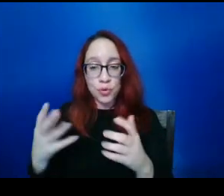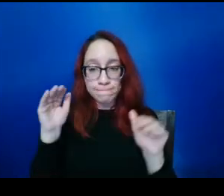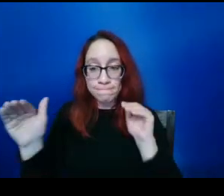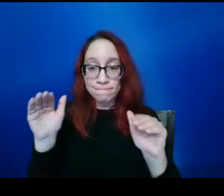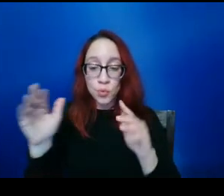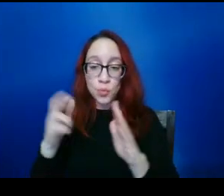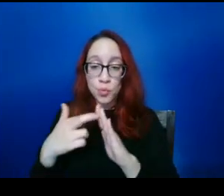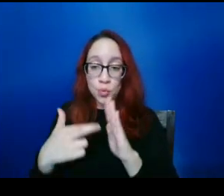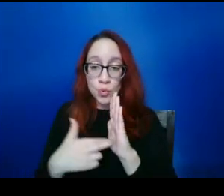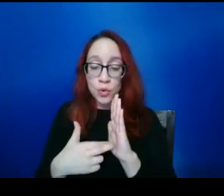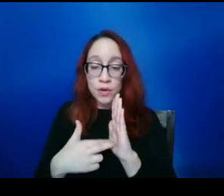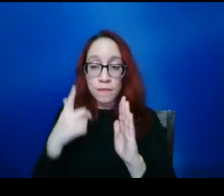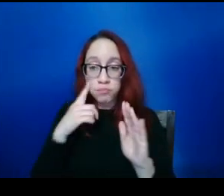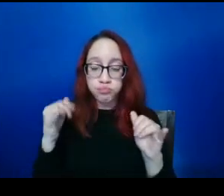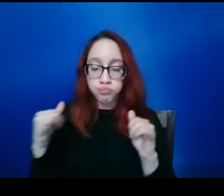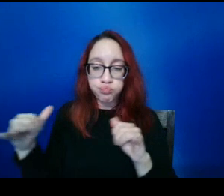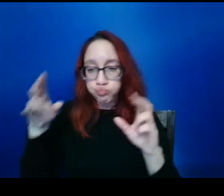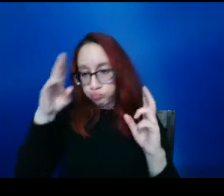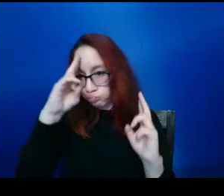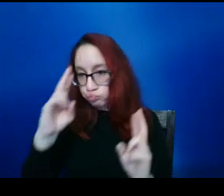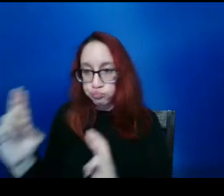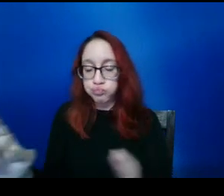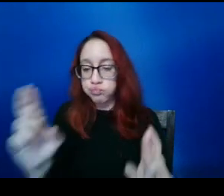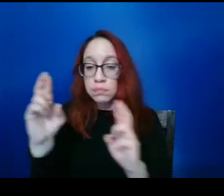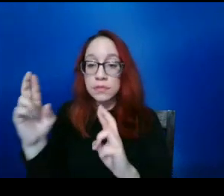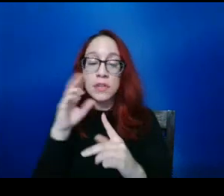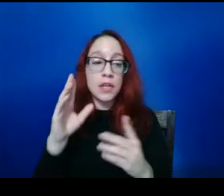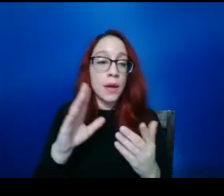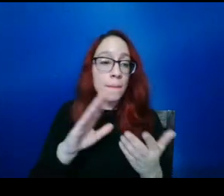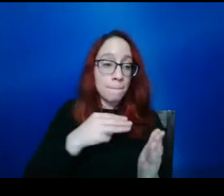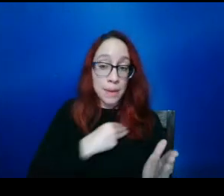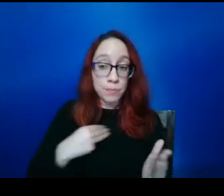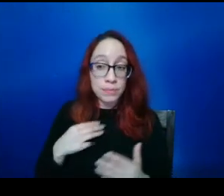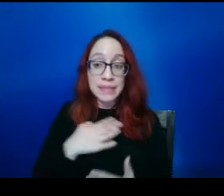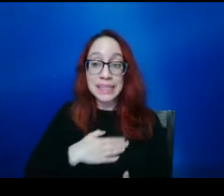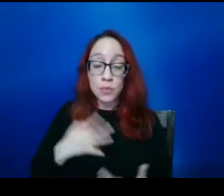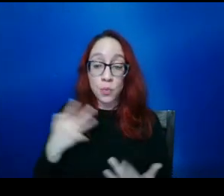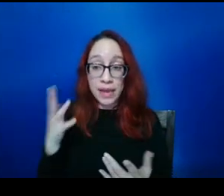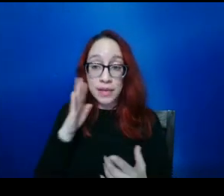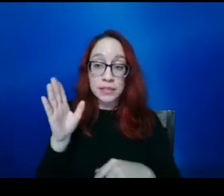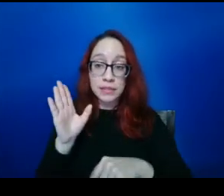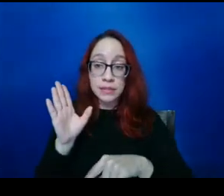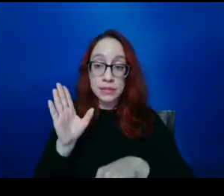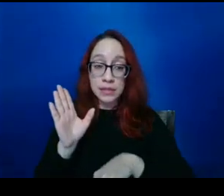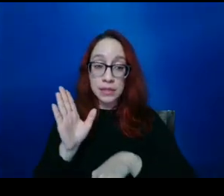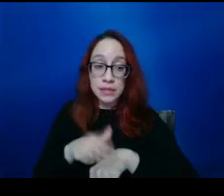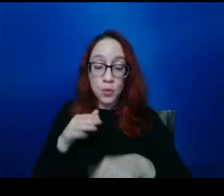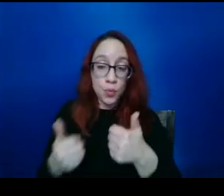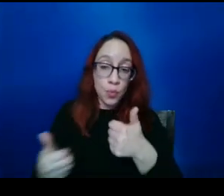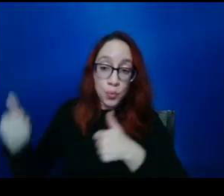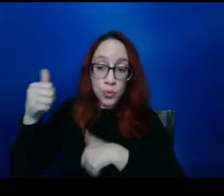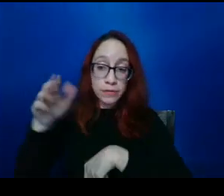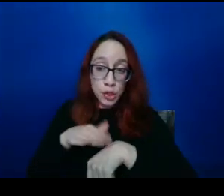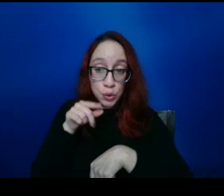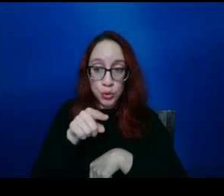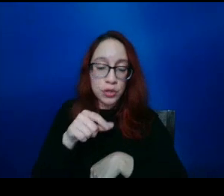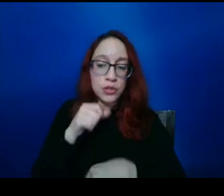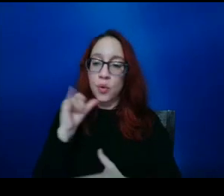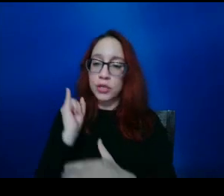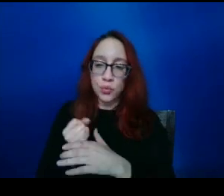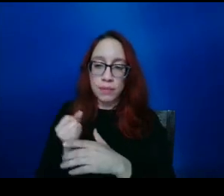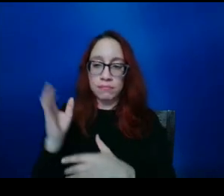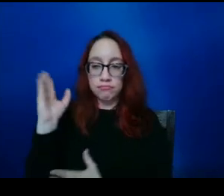the rules of civility and decorum. Members of the commission, please wait to be addressed by the chair and not interrupt a